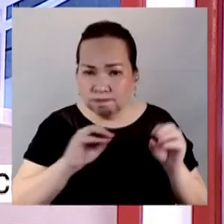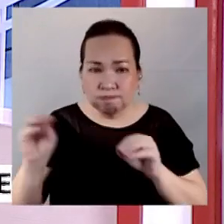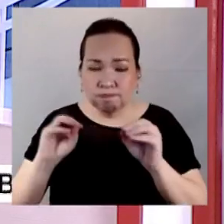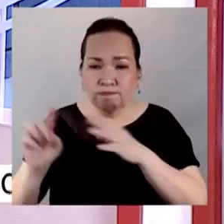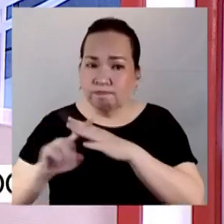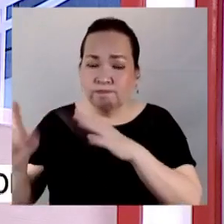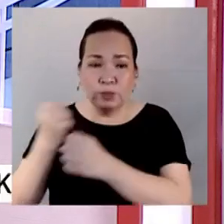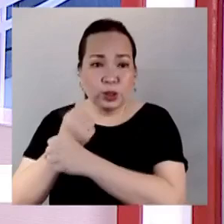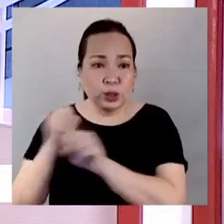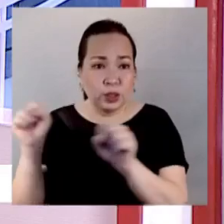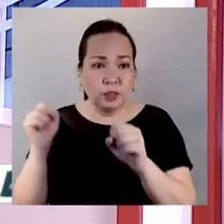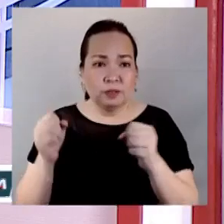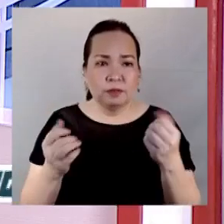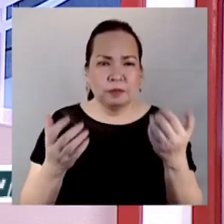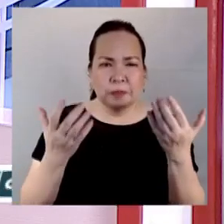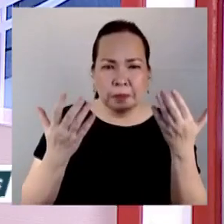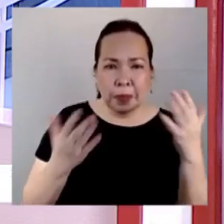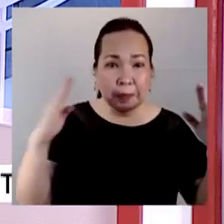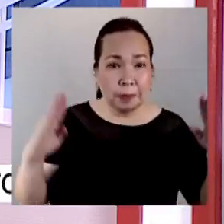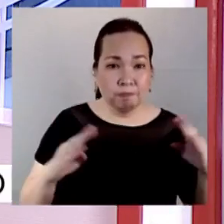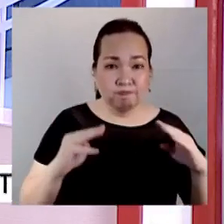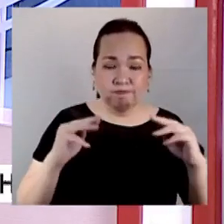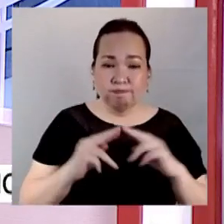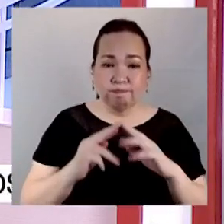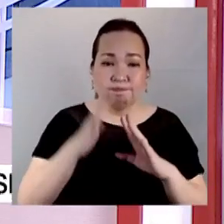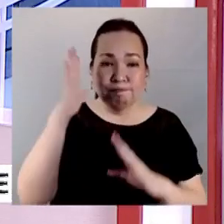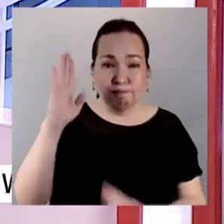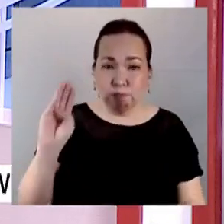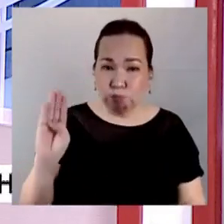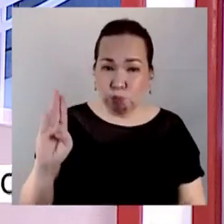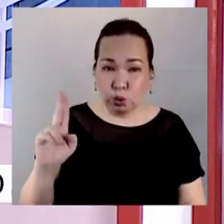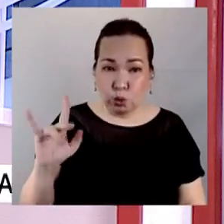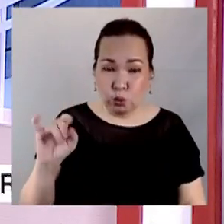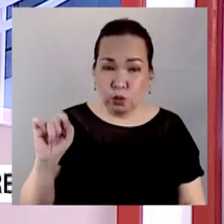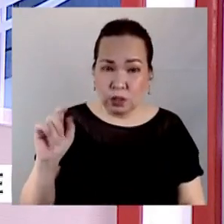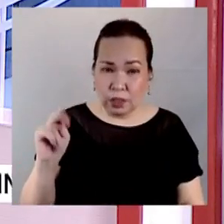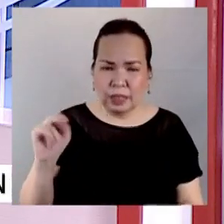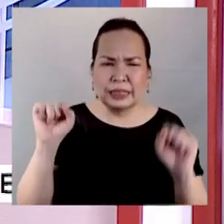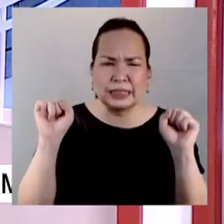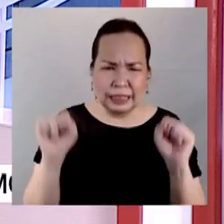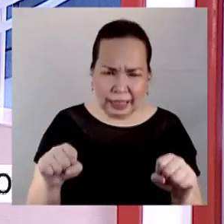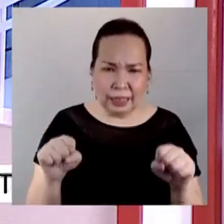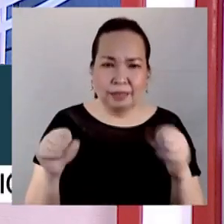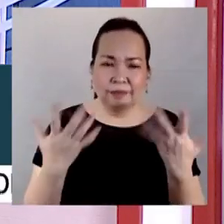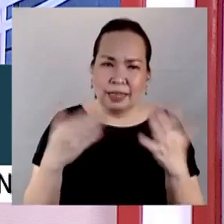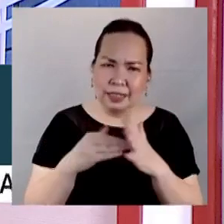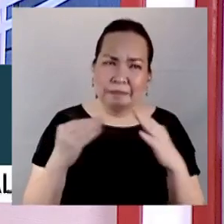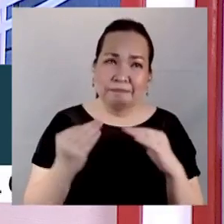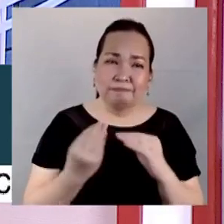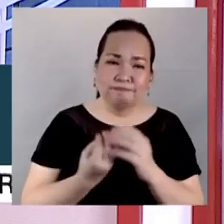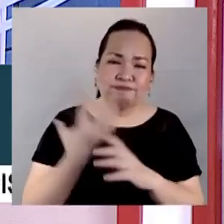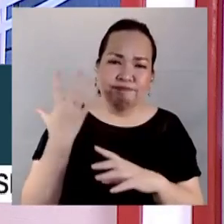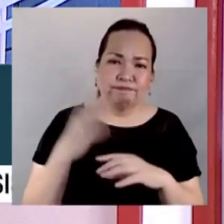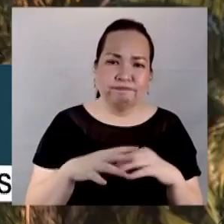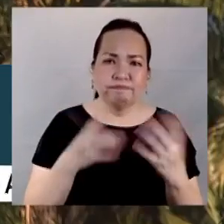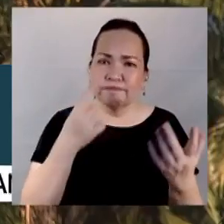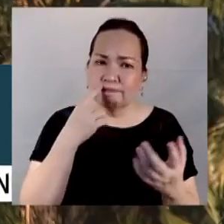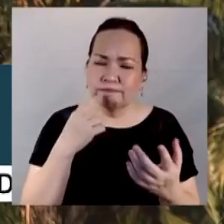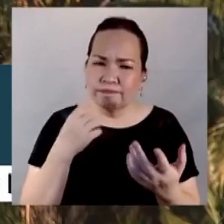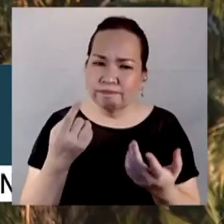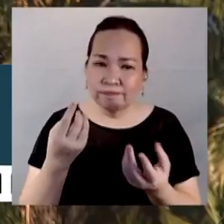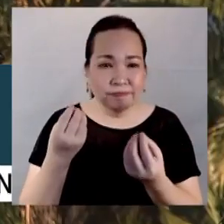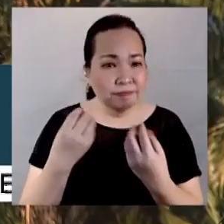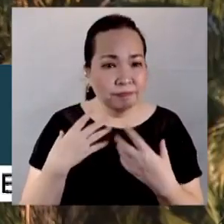Mount Bulusan could erupt again. Our correspondent Jose Carretero now joins us with an update. Jose, what more can you tell us?